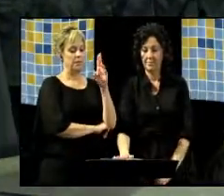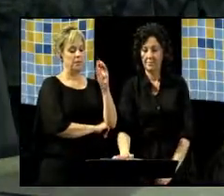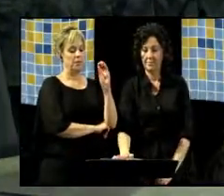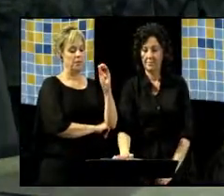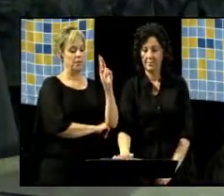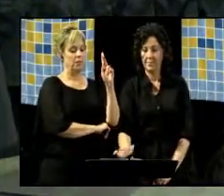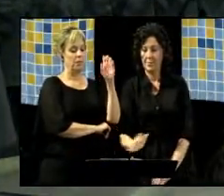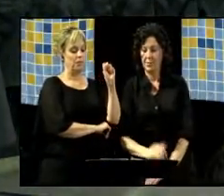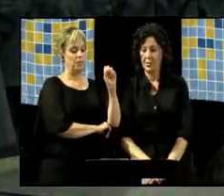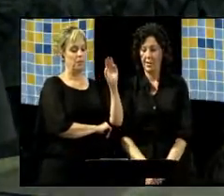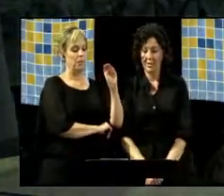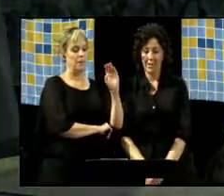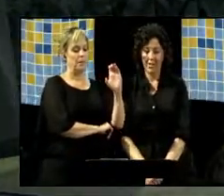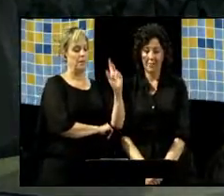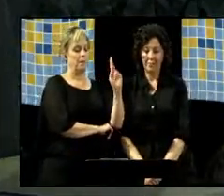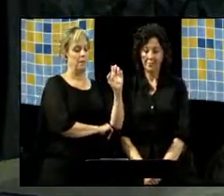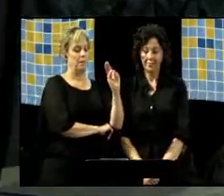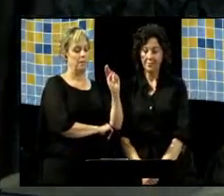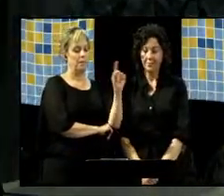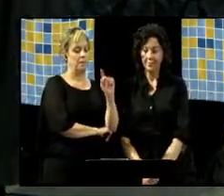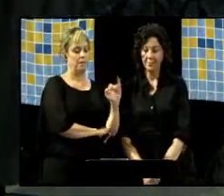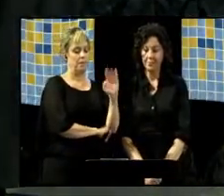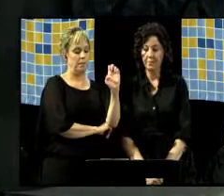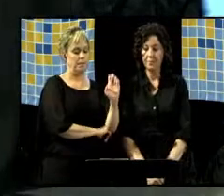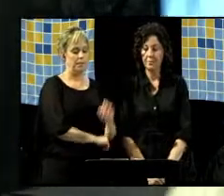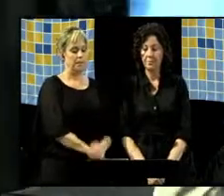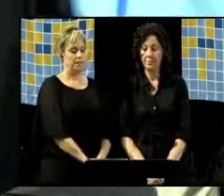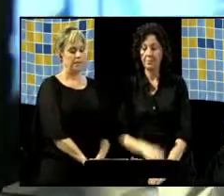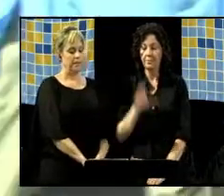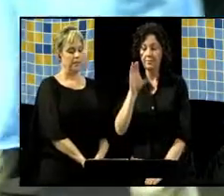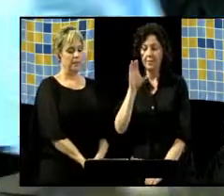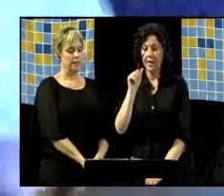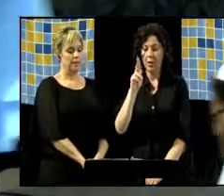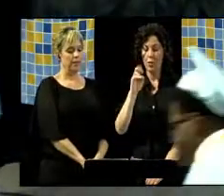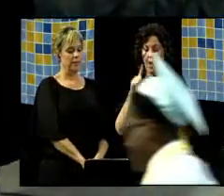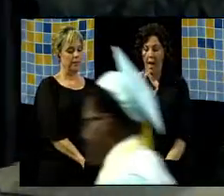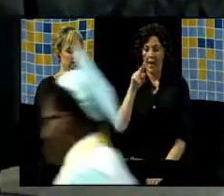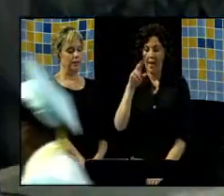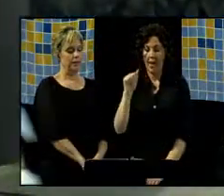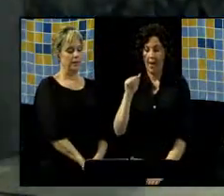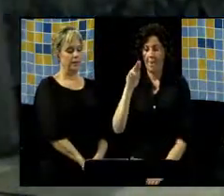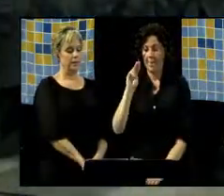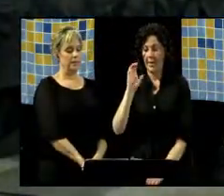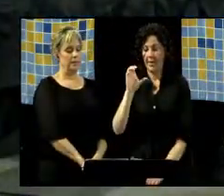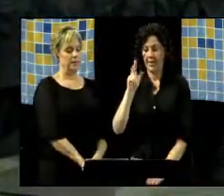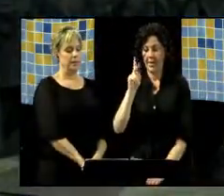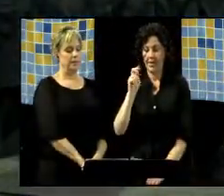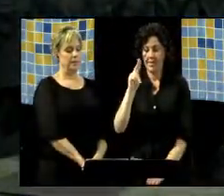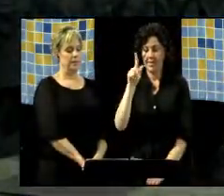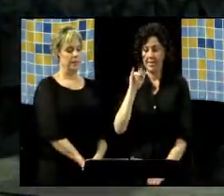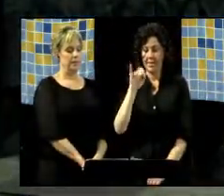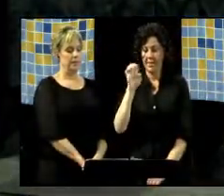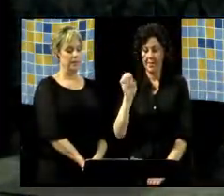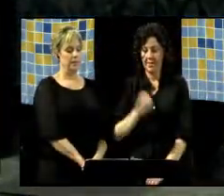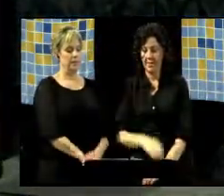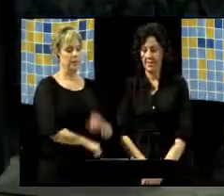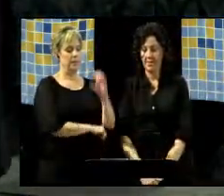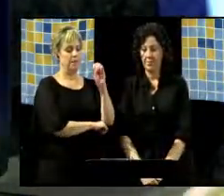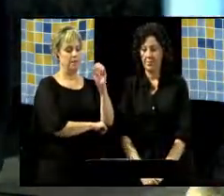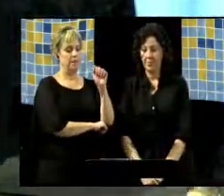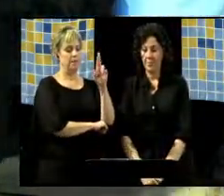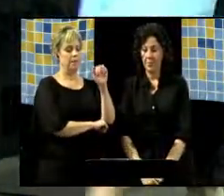Brooks Coker McKenzie. Carolina Thames McKenzie. Sarah Hayden